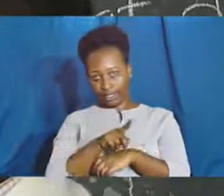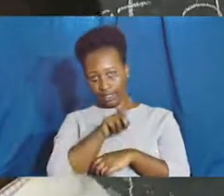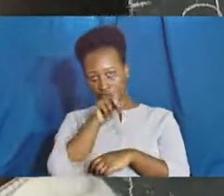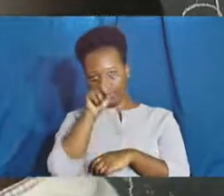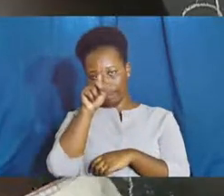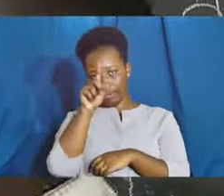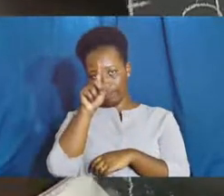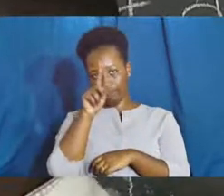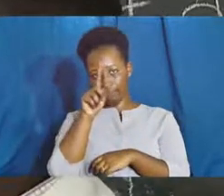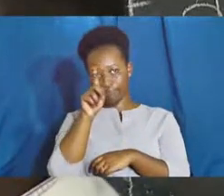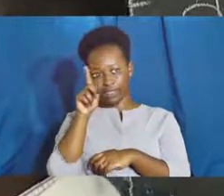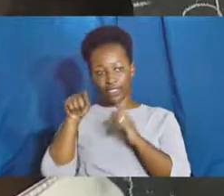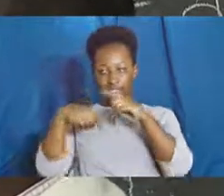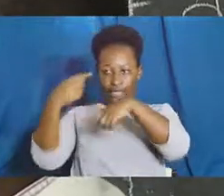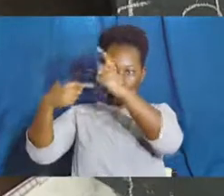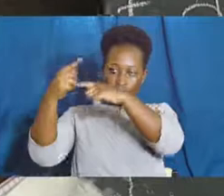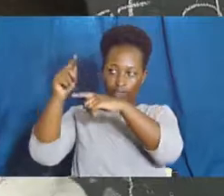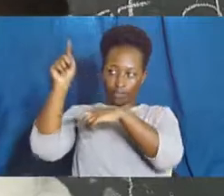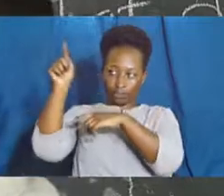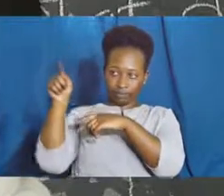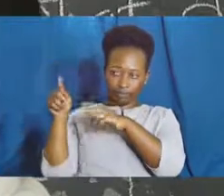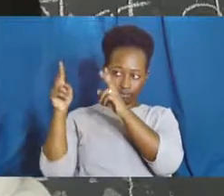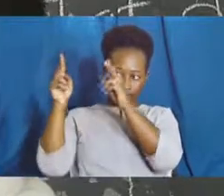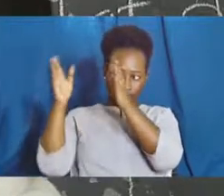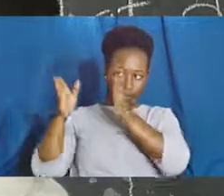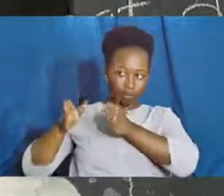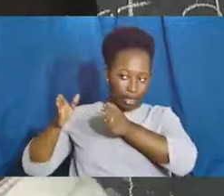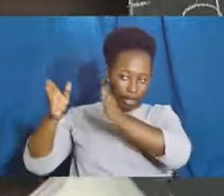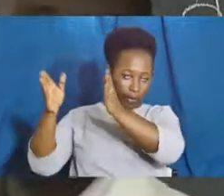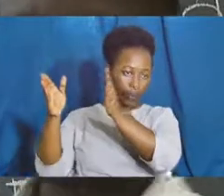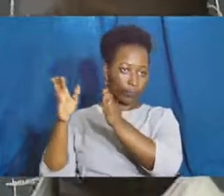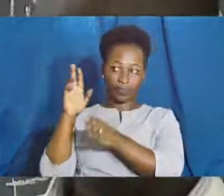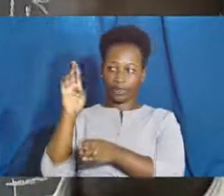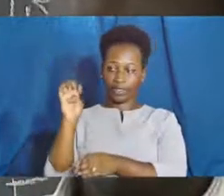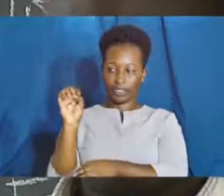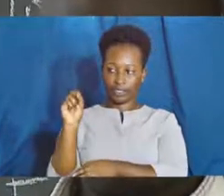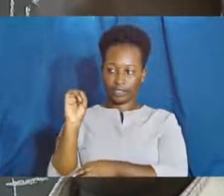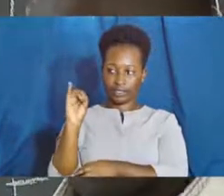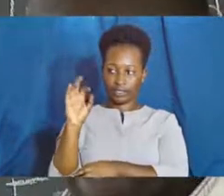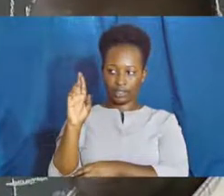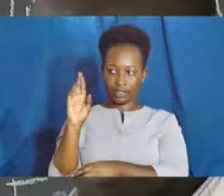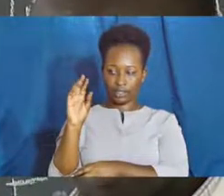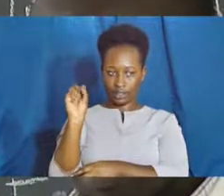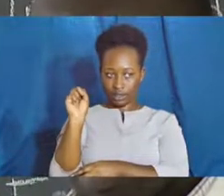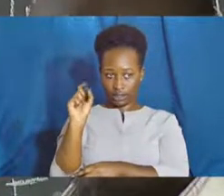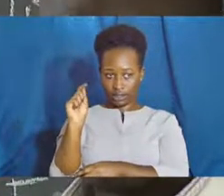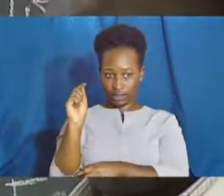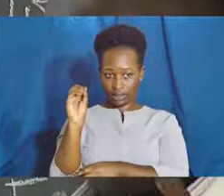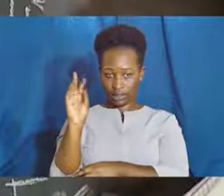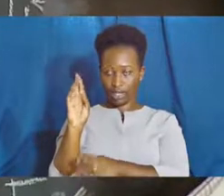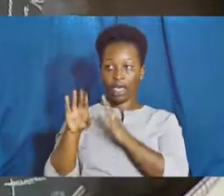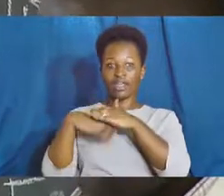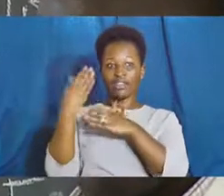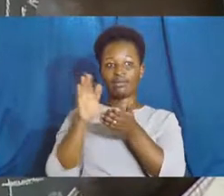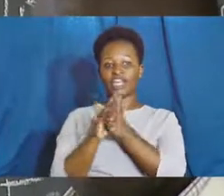back. No, it is continuing to that resist, and then this is going out to be equal. Do you understand?